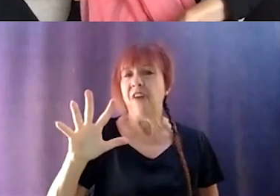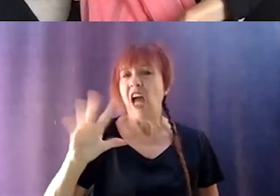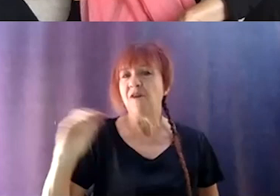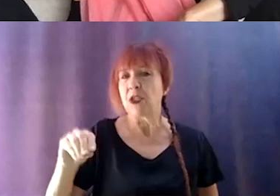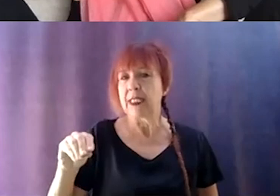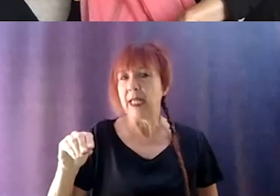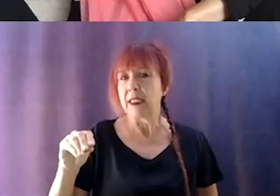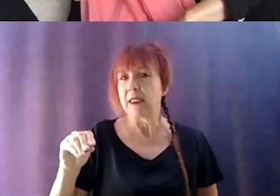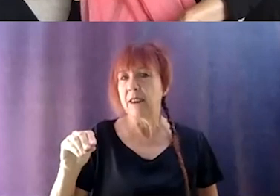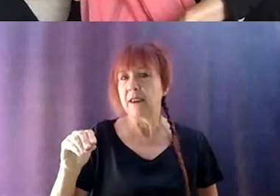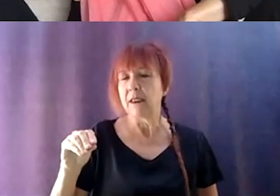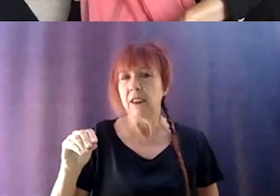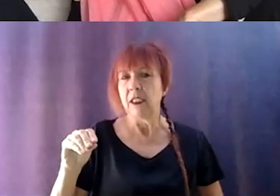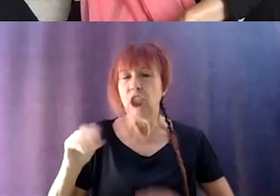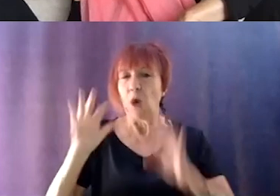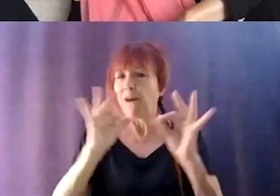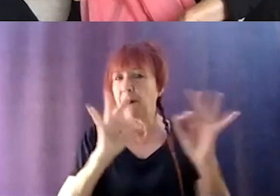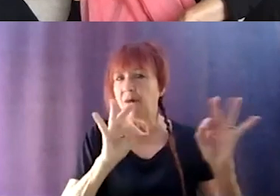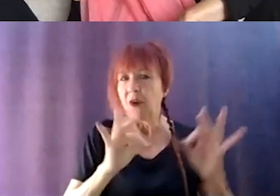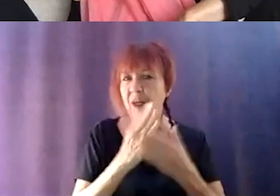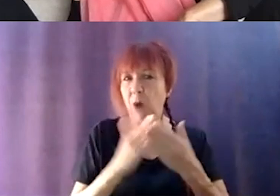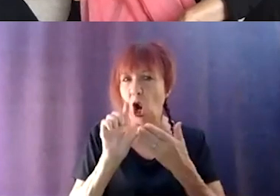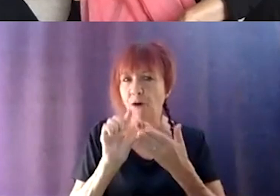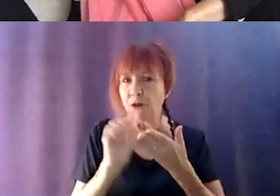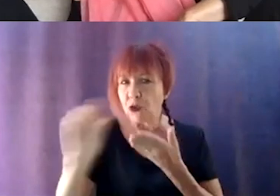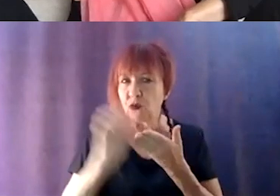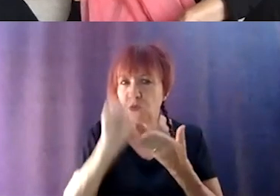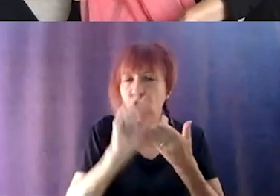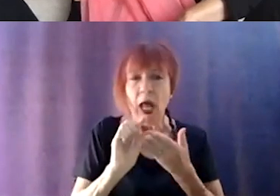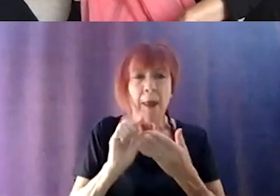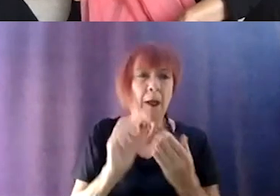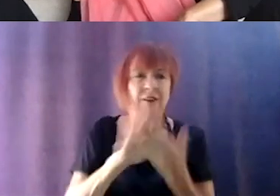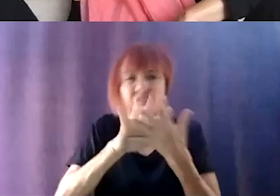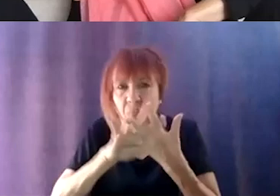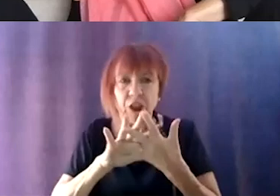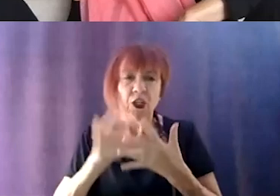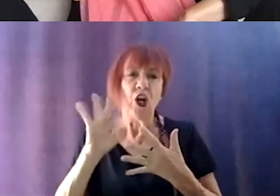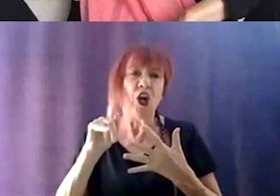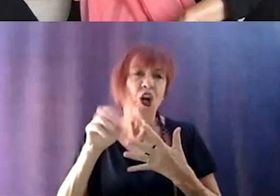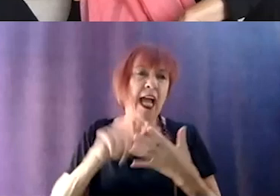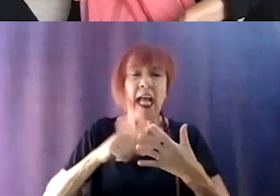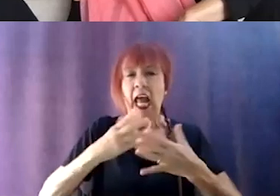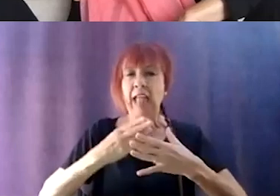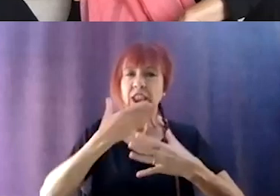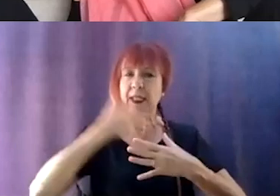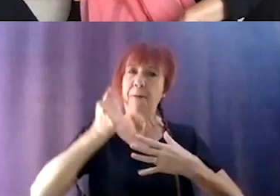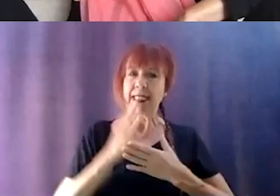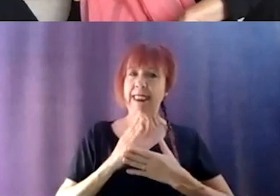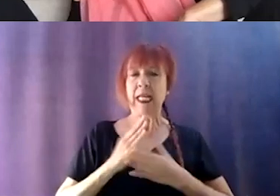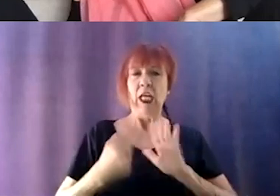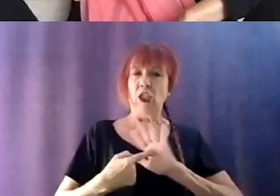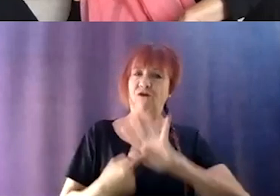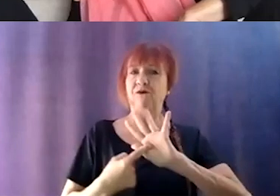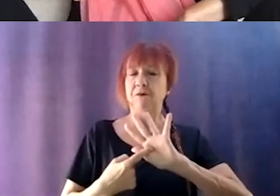be that, and it has to be very produced, and it has to be very filtered and very just the best version of you. But I think